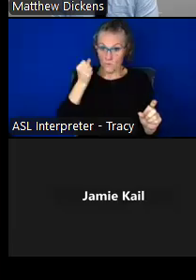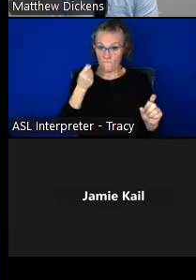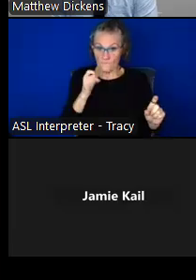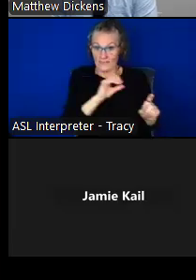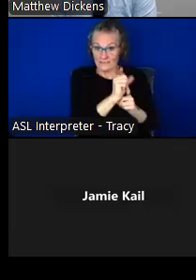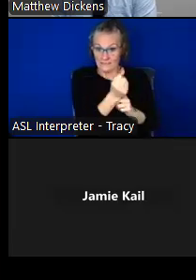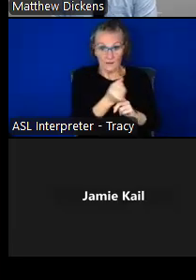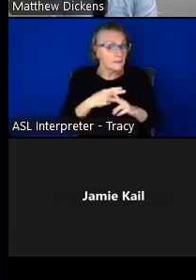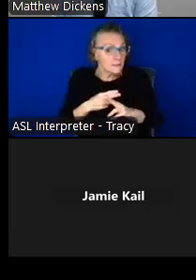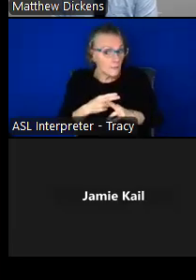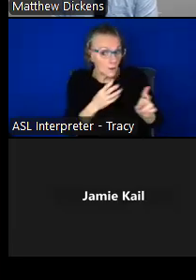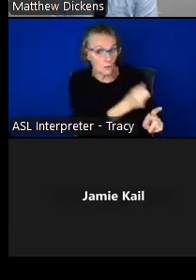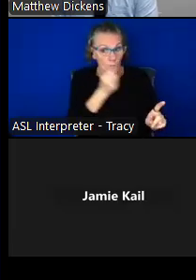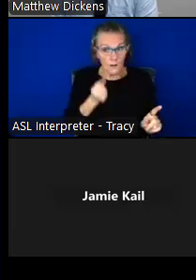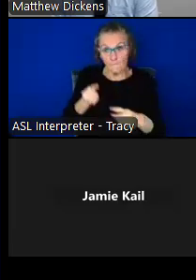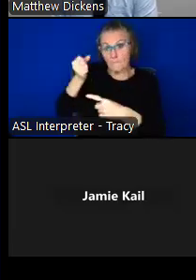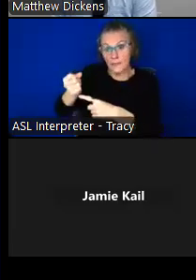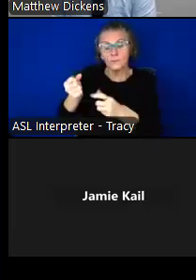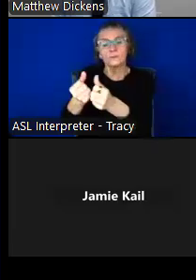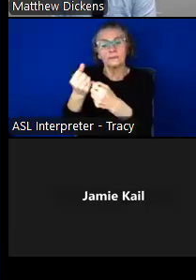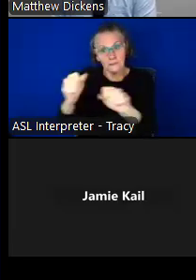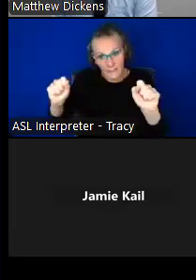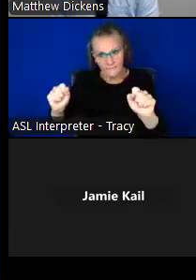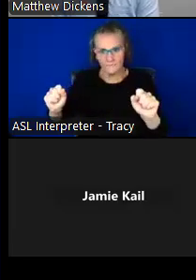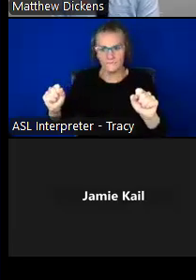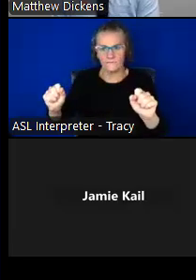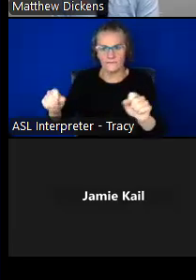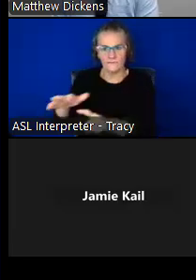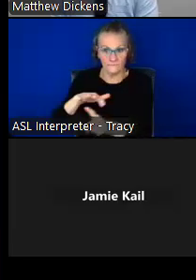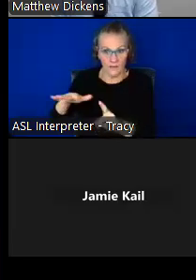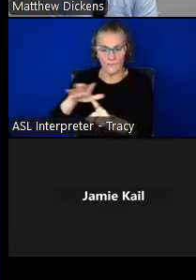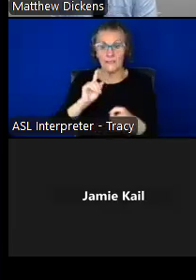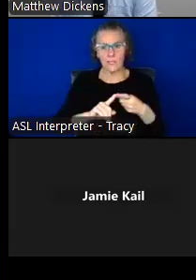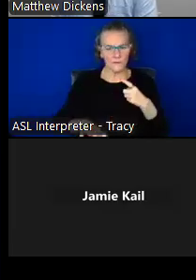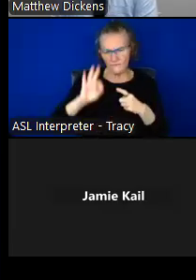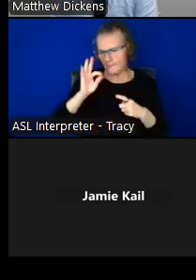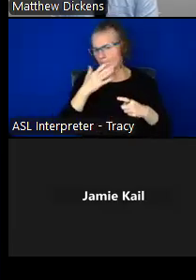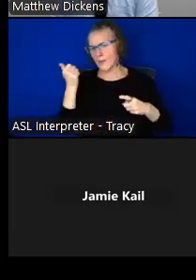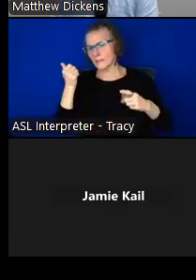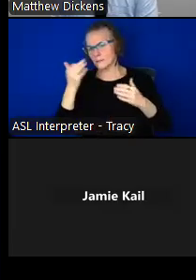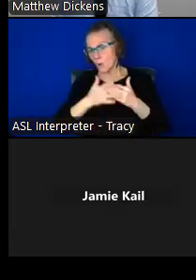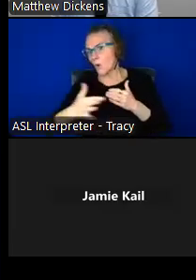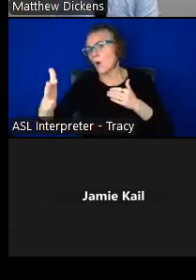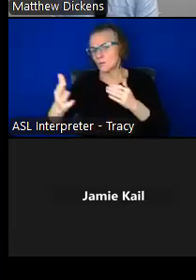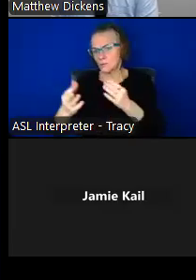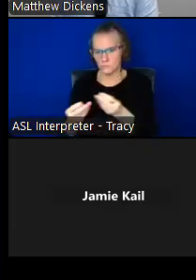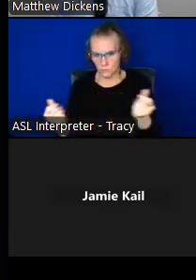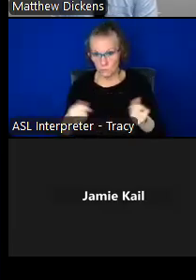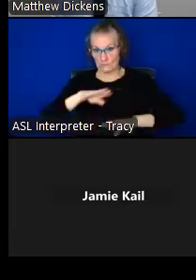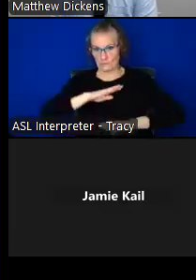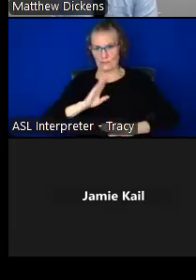a temporary basis and place them into a safe environment until we can identify a long-term solution to meet their needs.